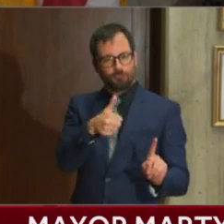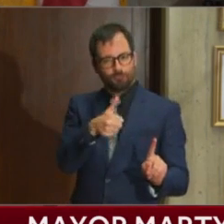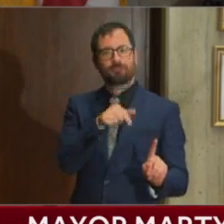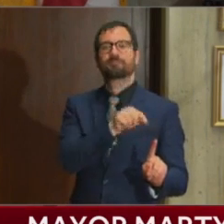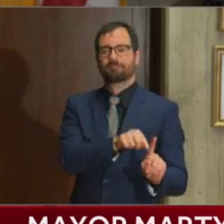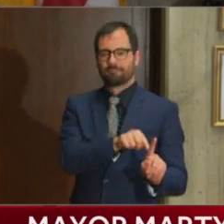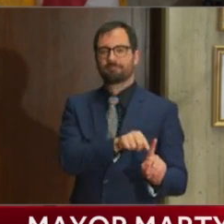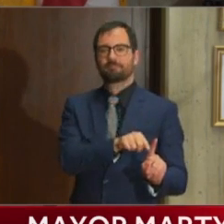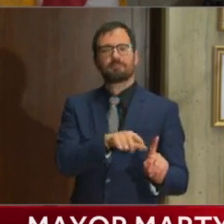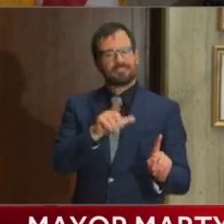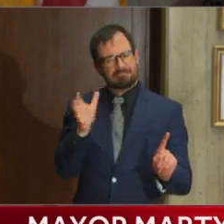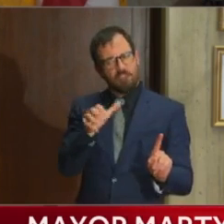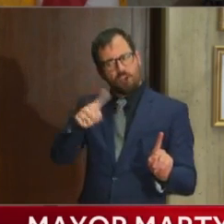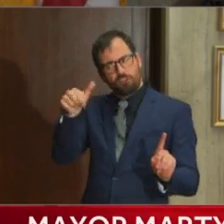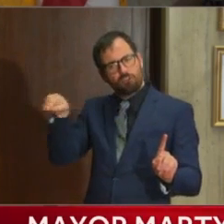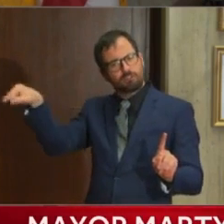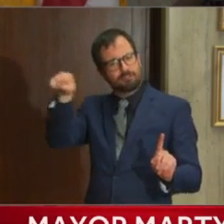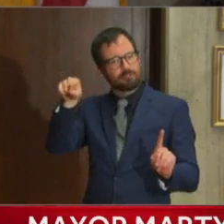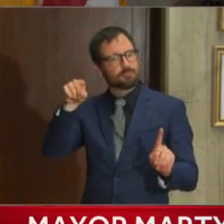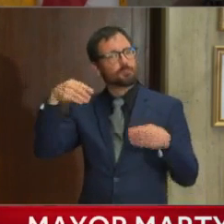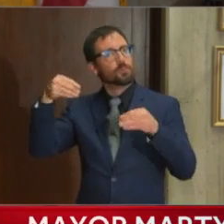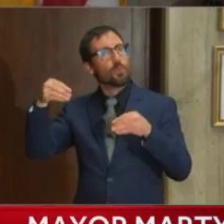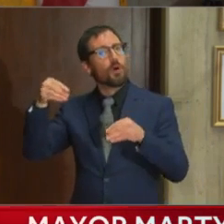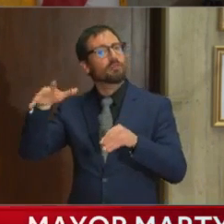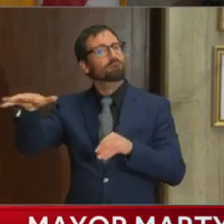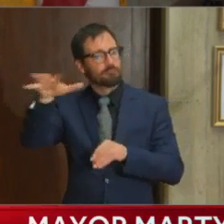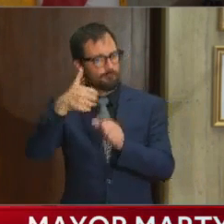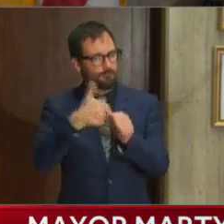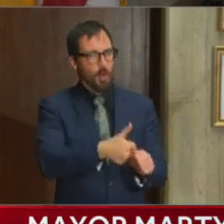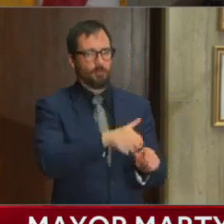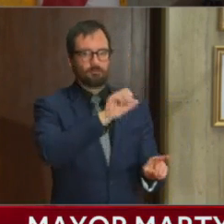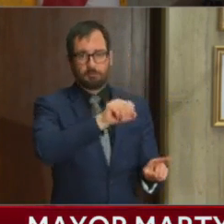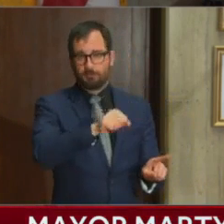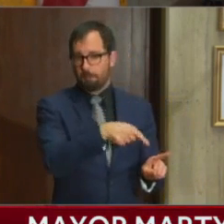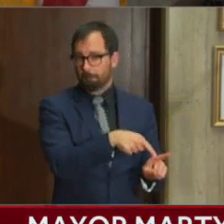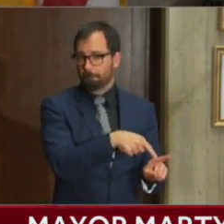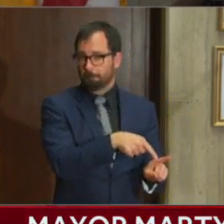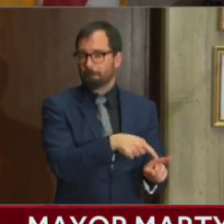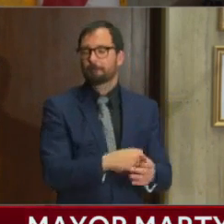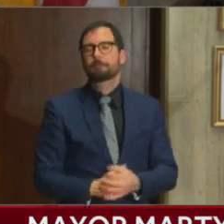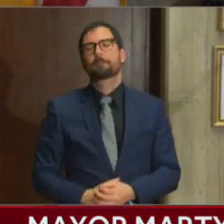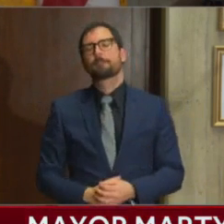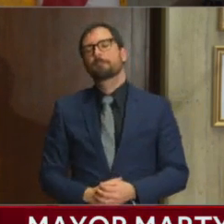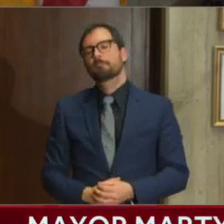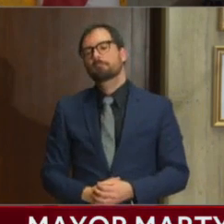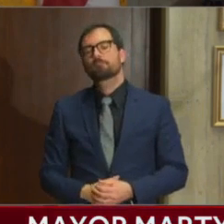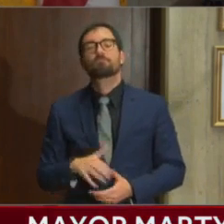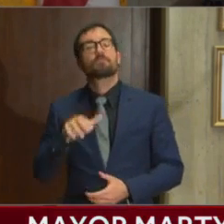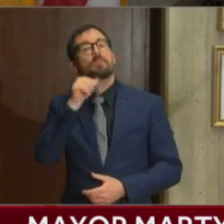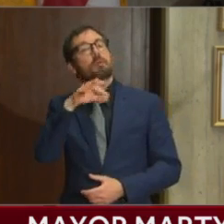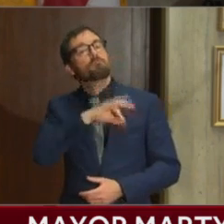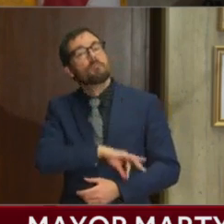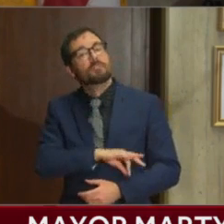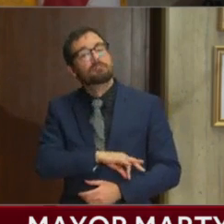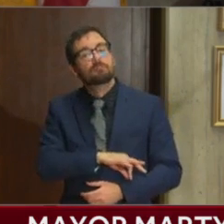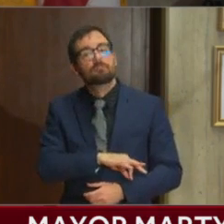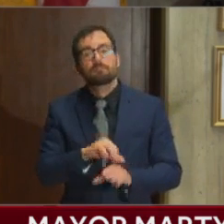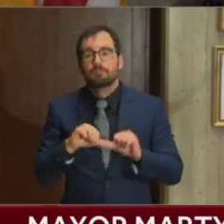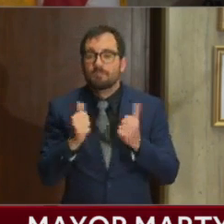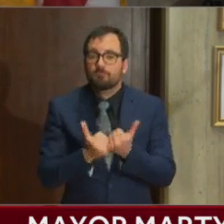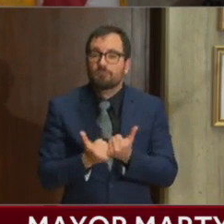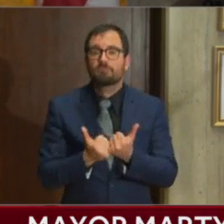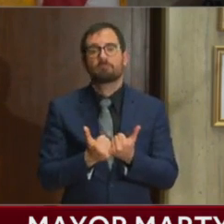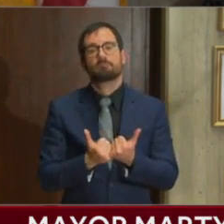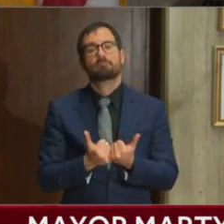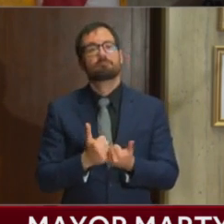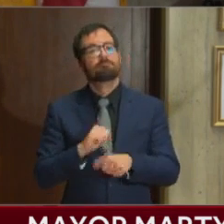Nonprofits and city agencies are mobilizing food access points all across our city. Every day, residents and small businesses are reaching out